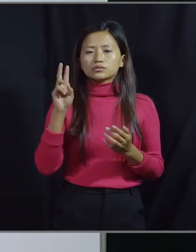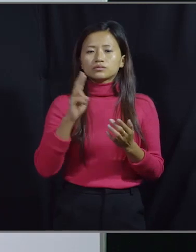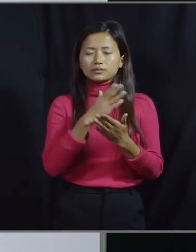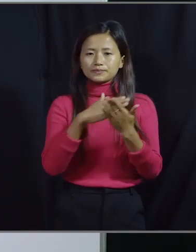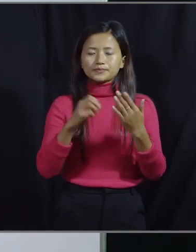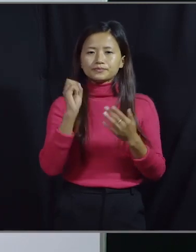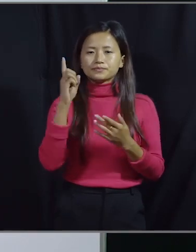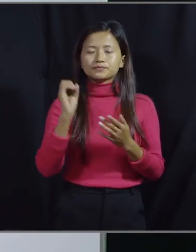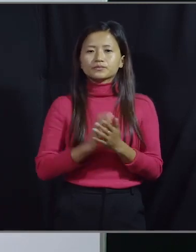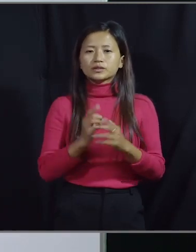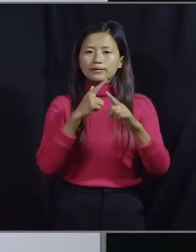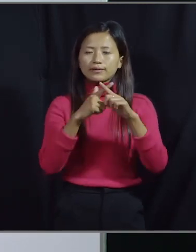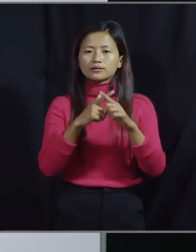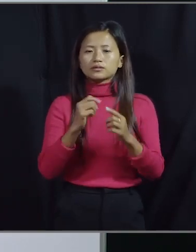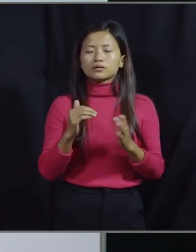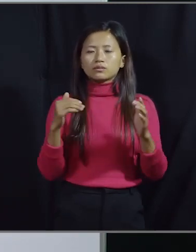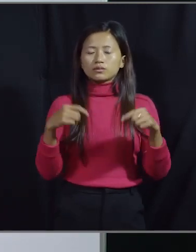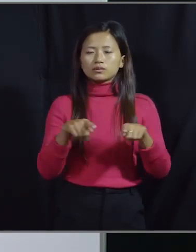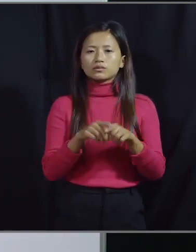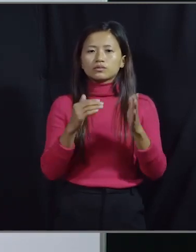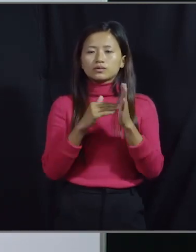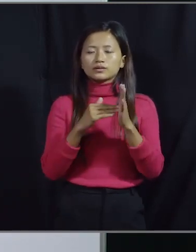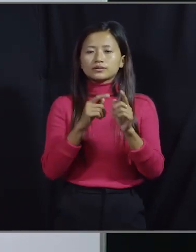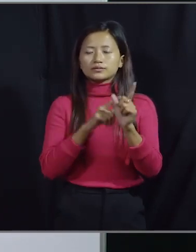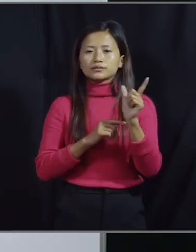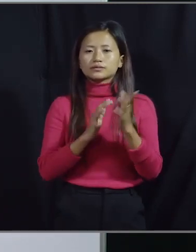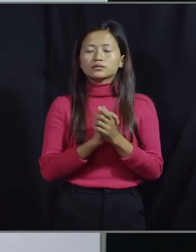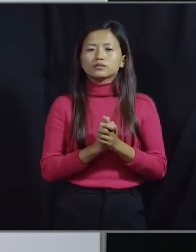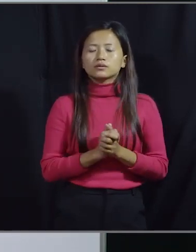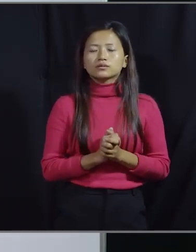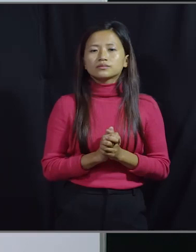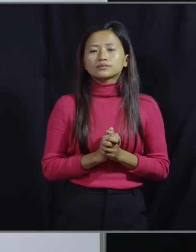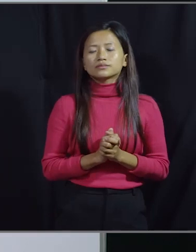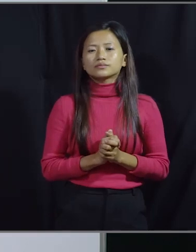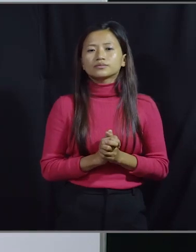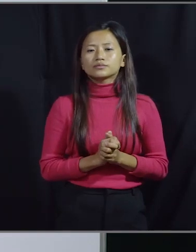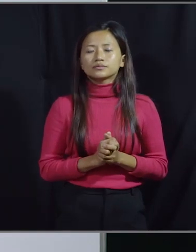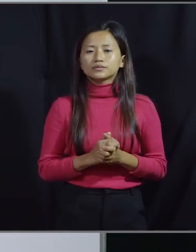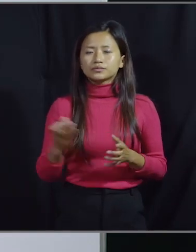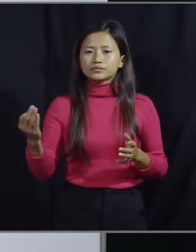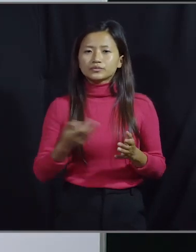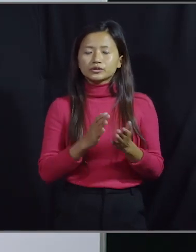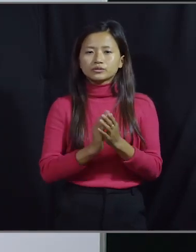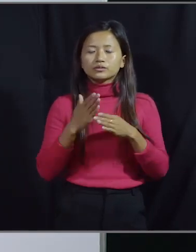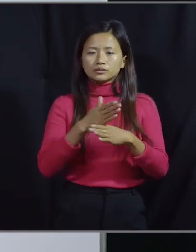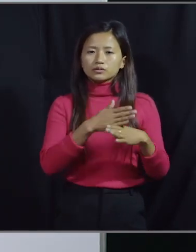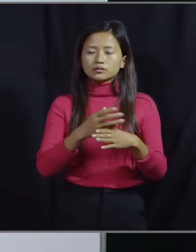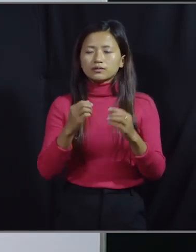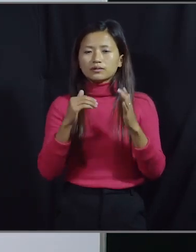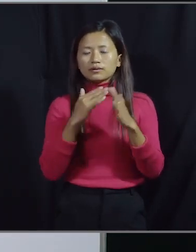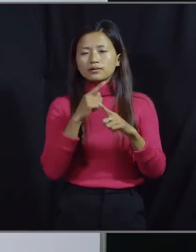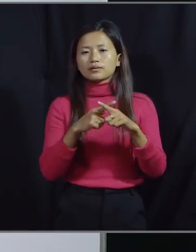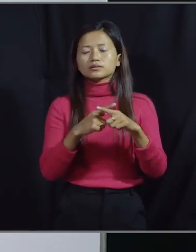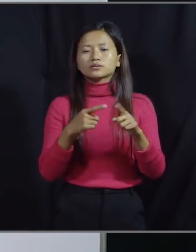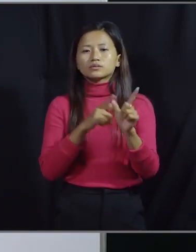partner X, Y, and Z. I'm sorry, I did not write X, Y, and Z here. And also new share of X, Y and Z